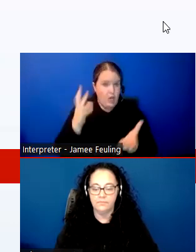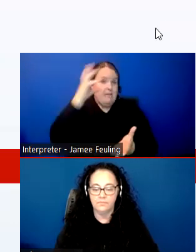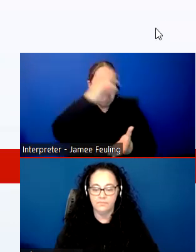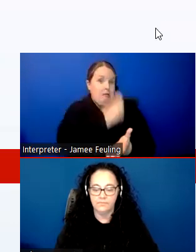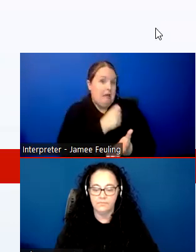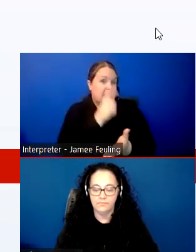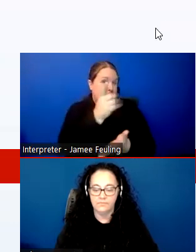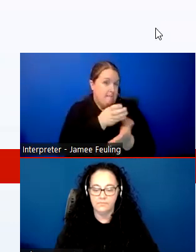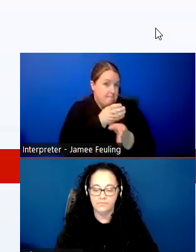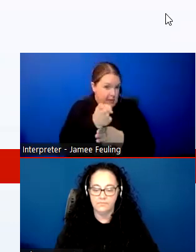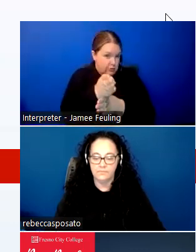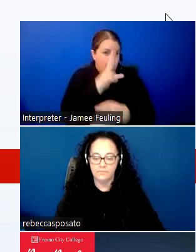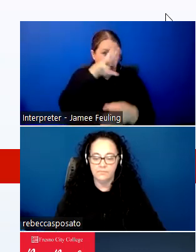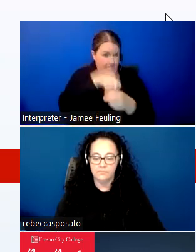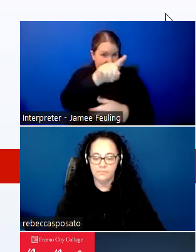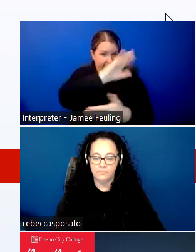major in this pathway?